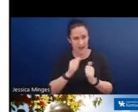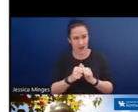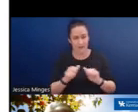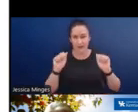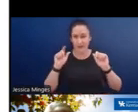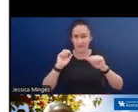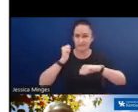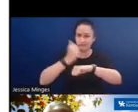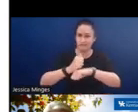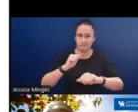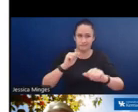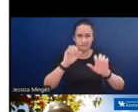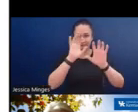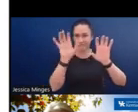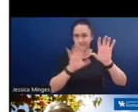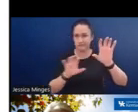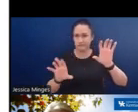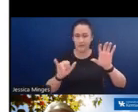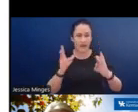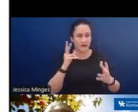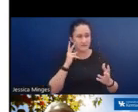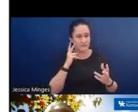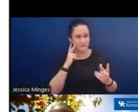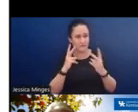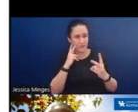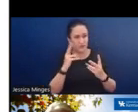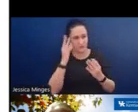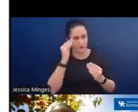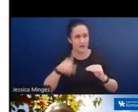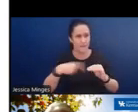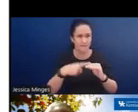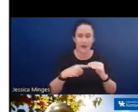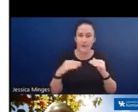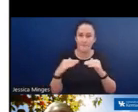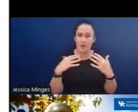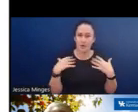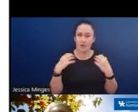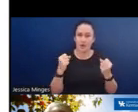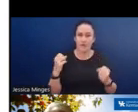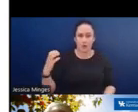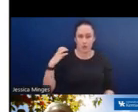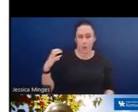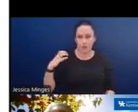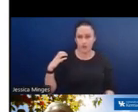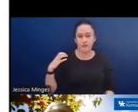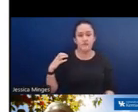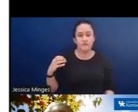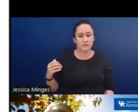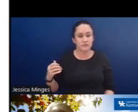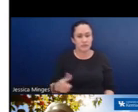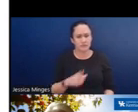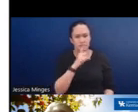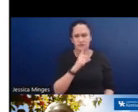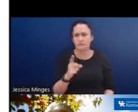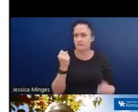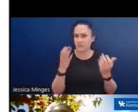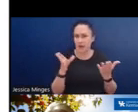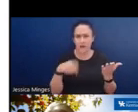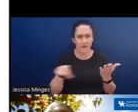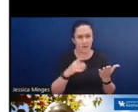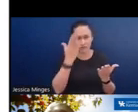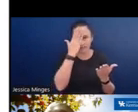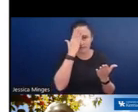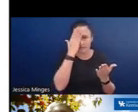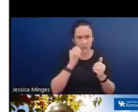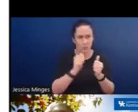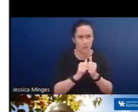out this information about peer recovery coaches. So I'm sure some of you listening to this are very, very familiar with recovery